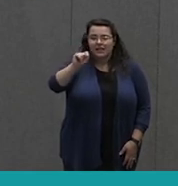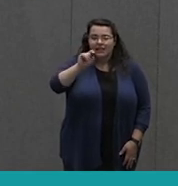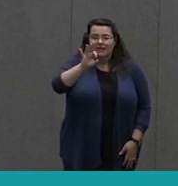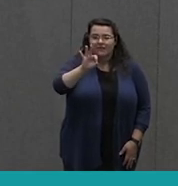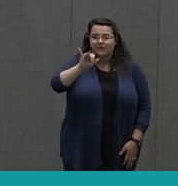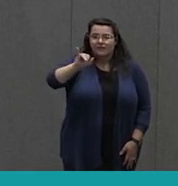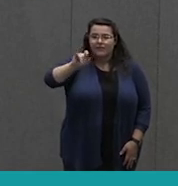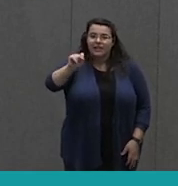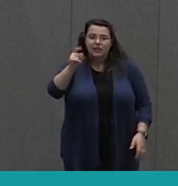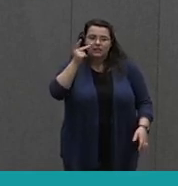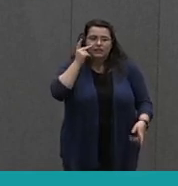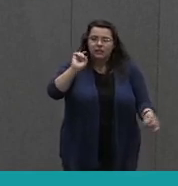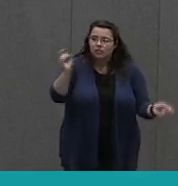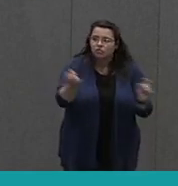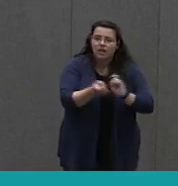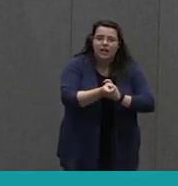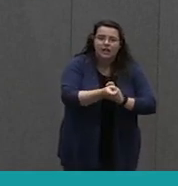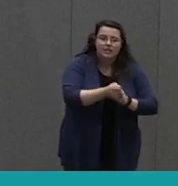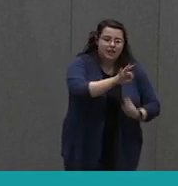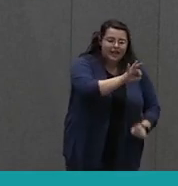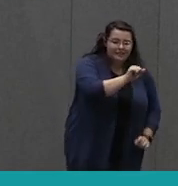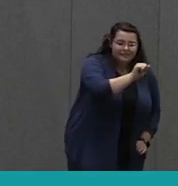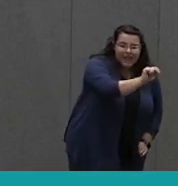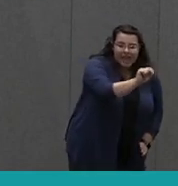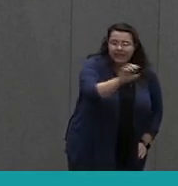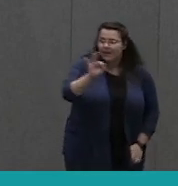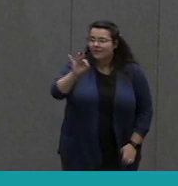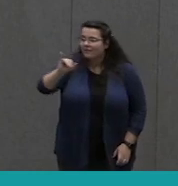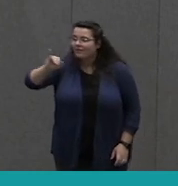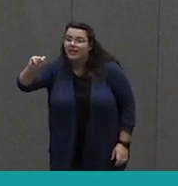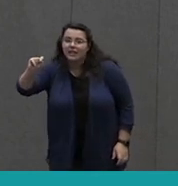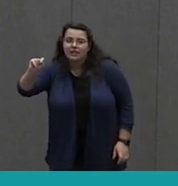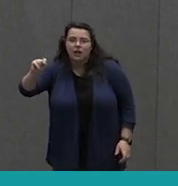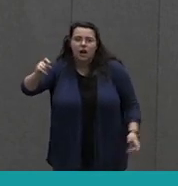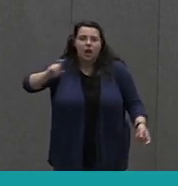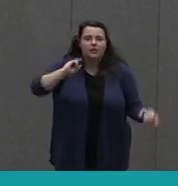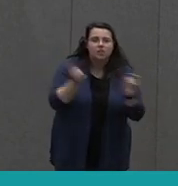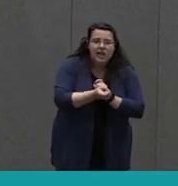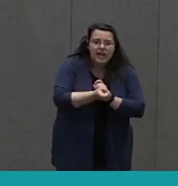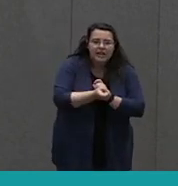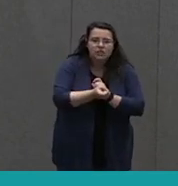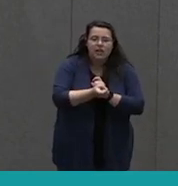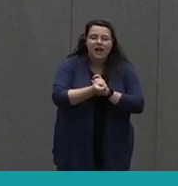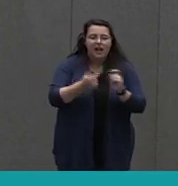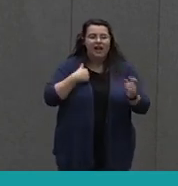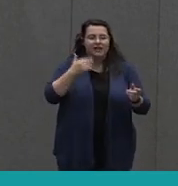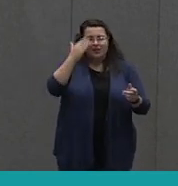We will catch you. So letter F climbs up the ladder.